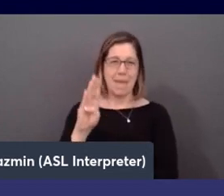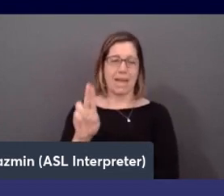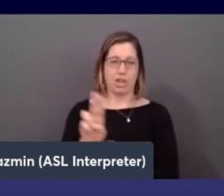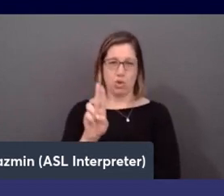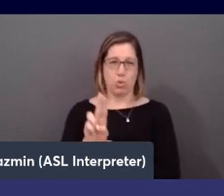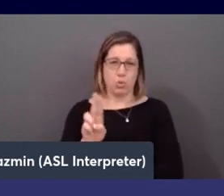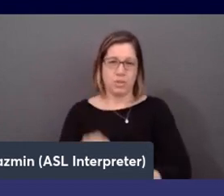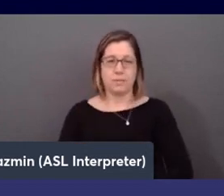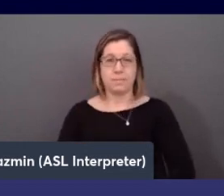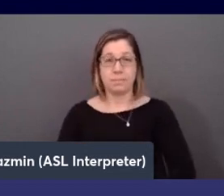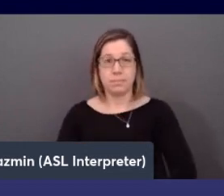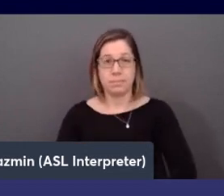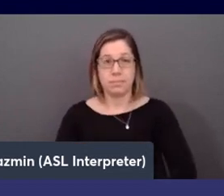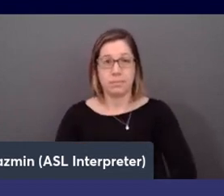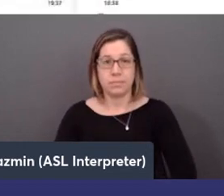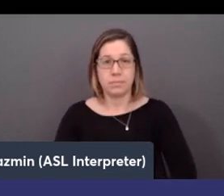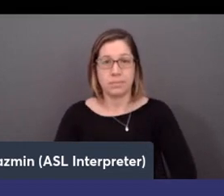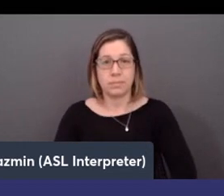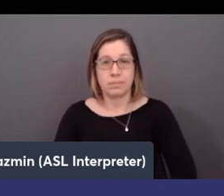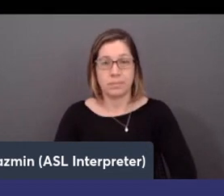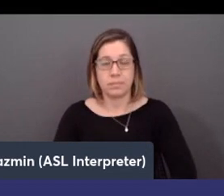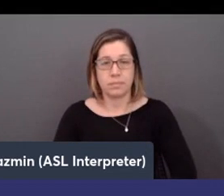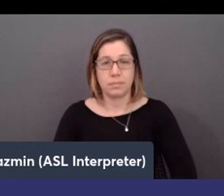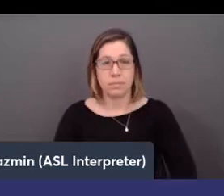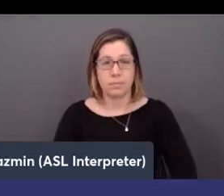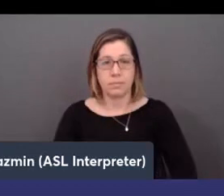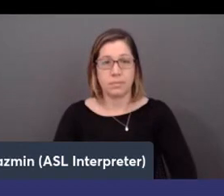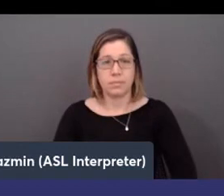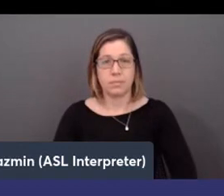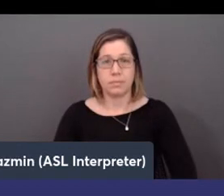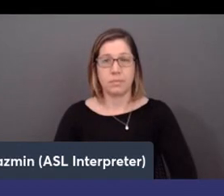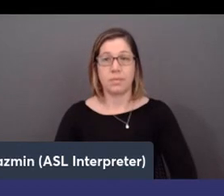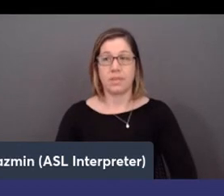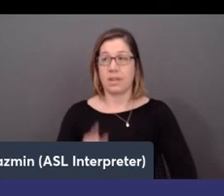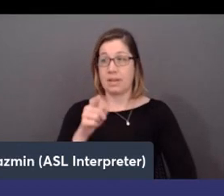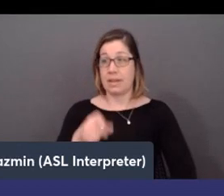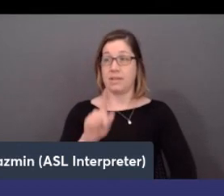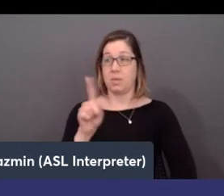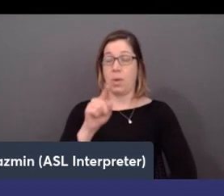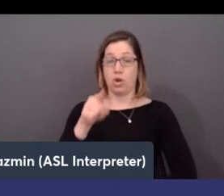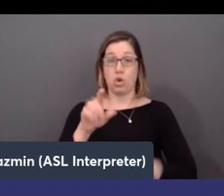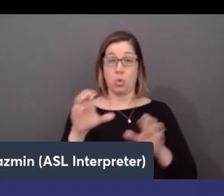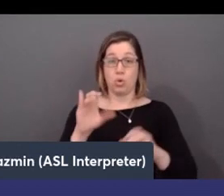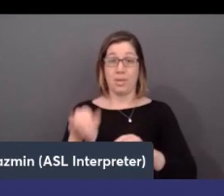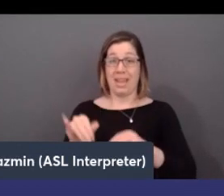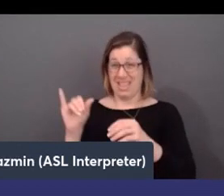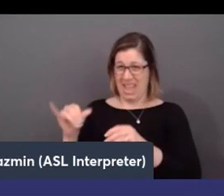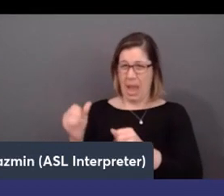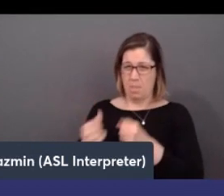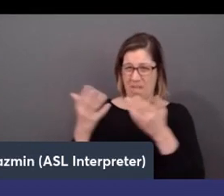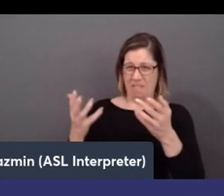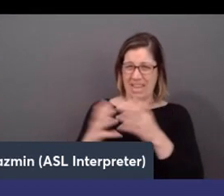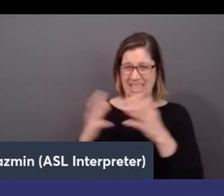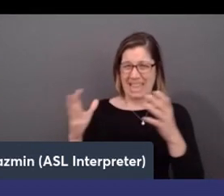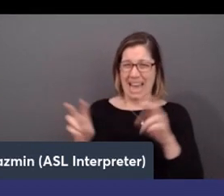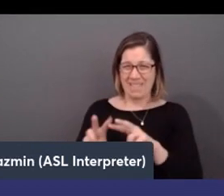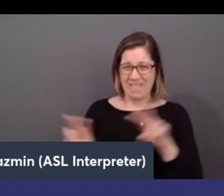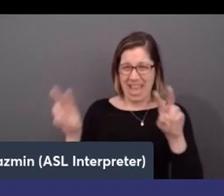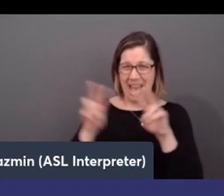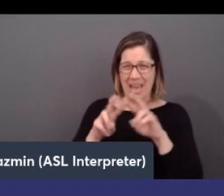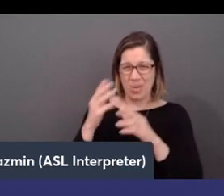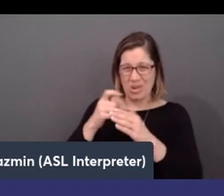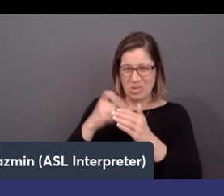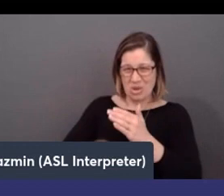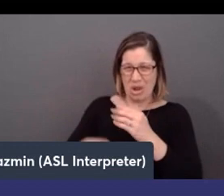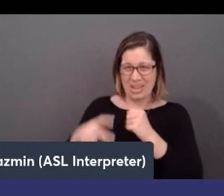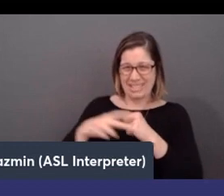So this is where you the why you will do it, right? Oh, Yeah, Cost that savings. perfect. provides a lot of value on the cost savings. It's good to see